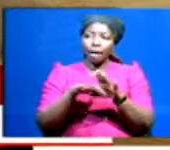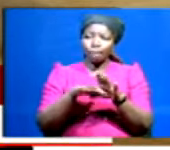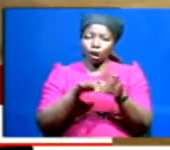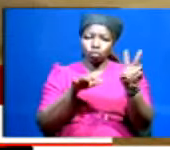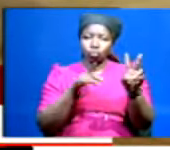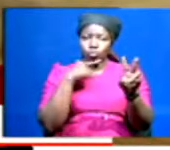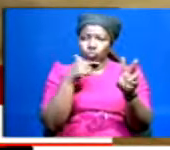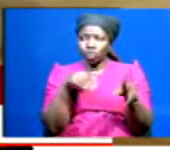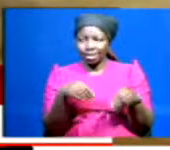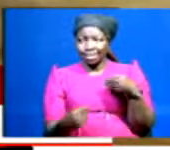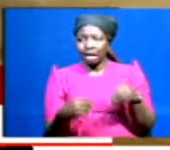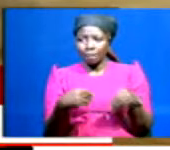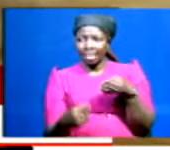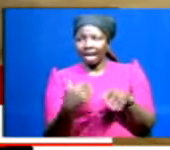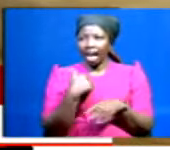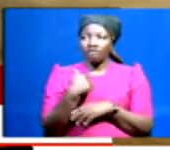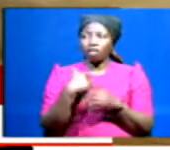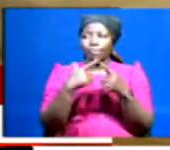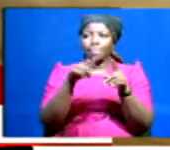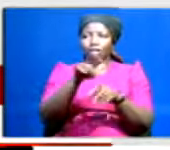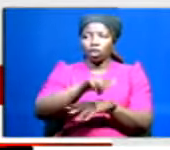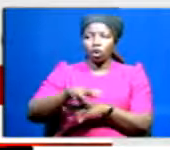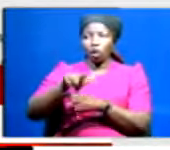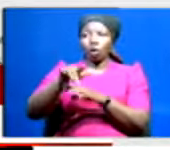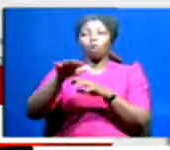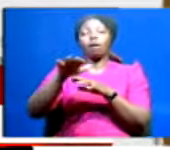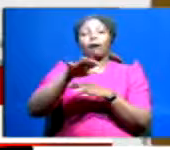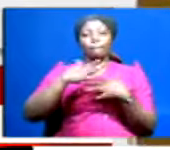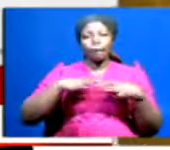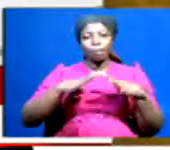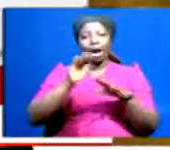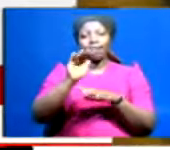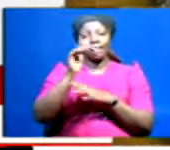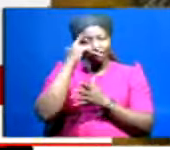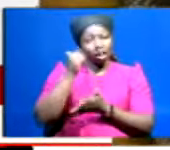are now appealing for assistance from well-wishers. For Easy Friday, I'm Alvin Kaunda.